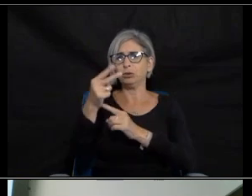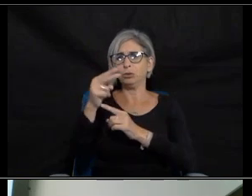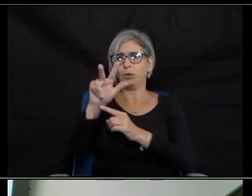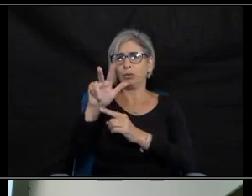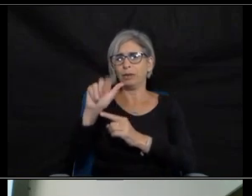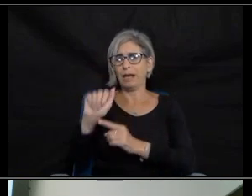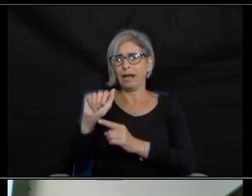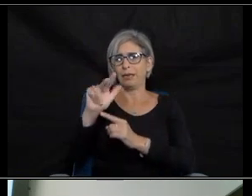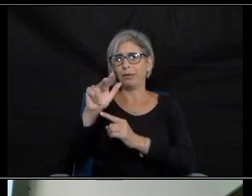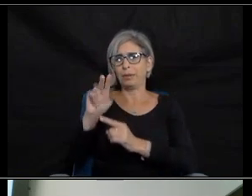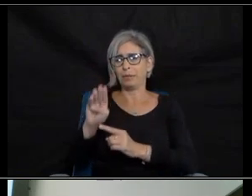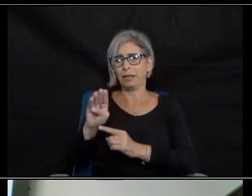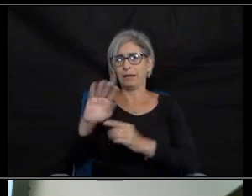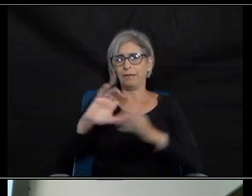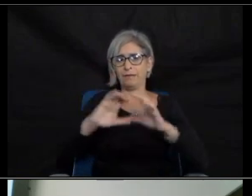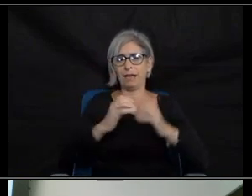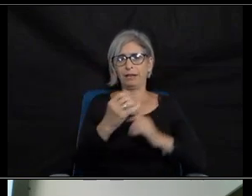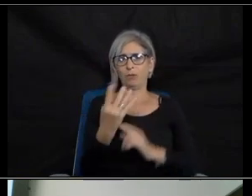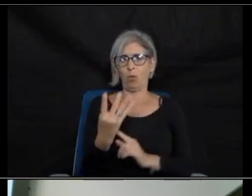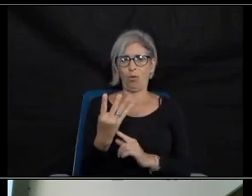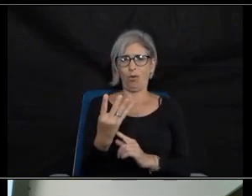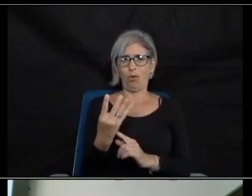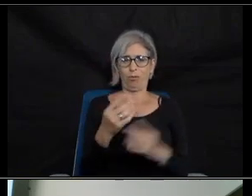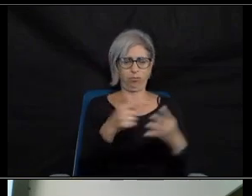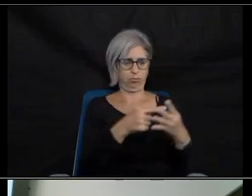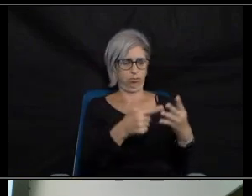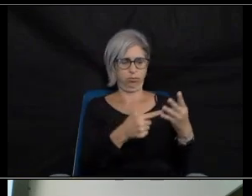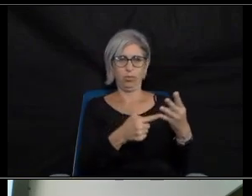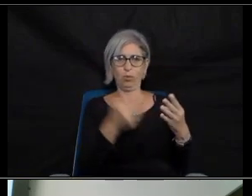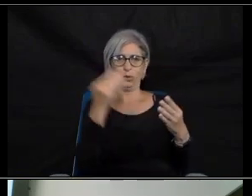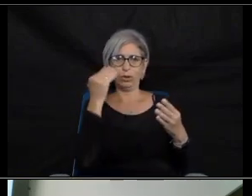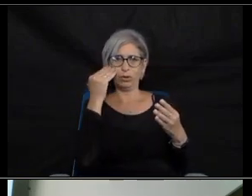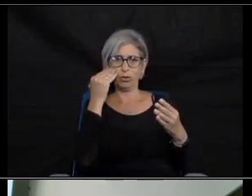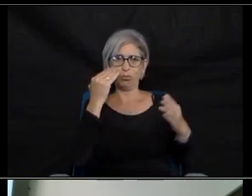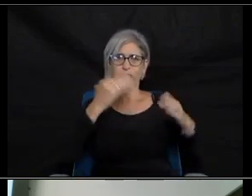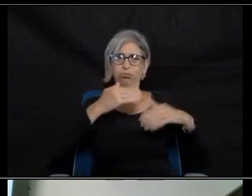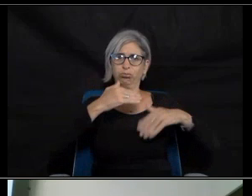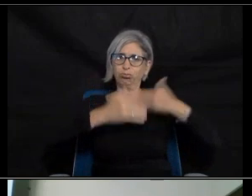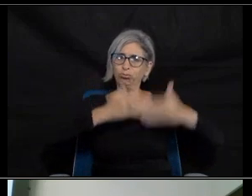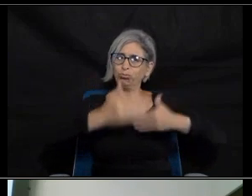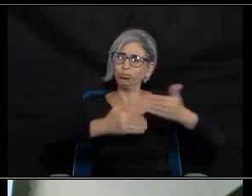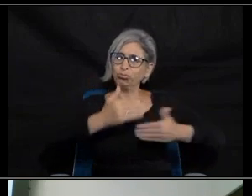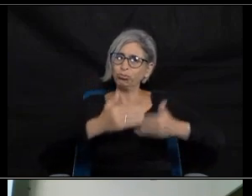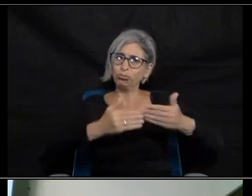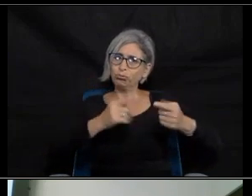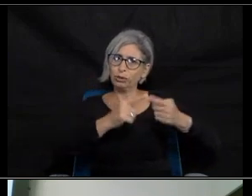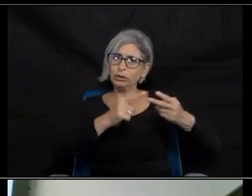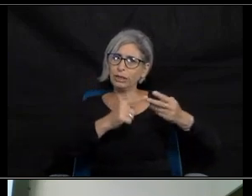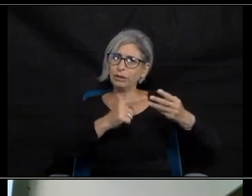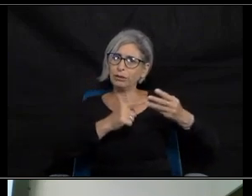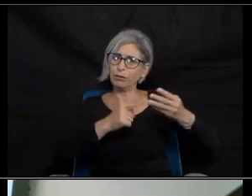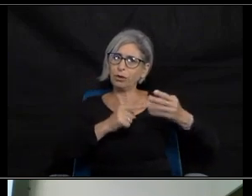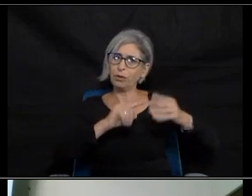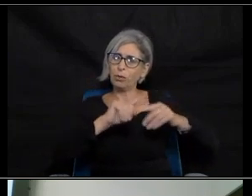3B, phase four. We always knew what the sequence was going to be when we first started this